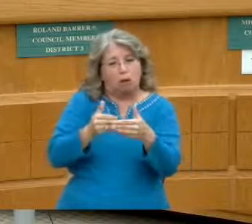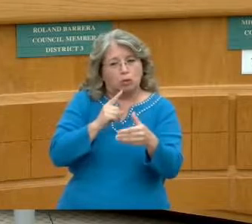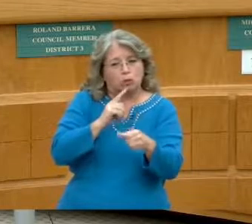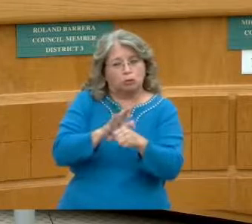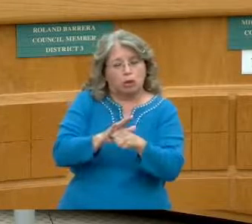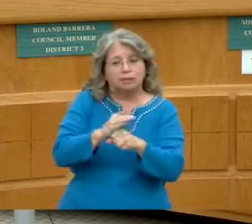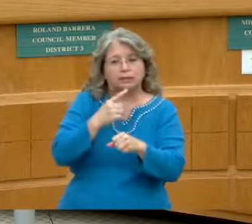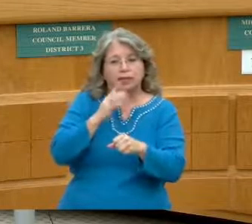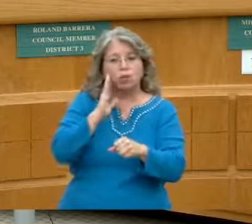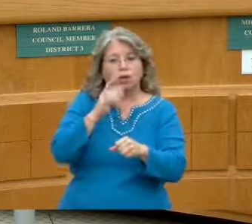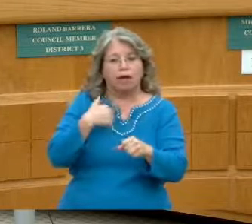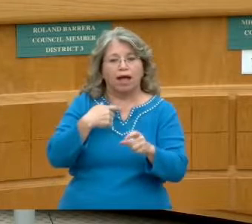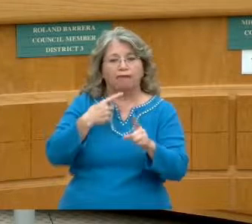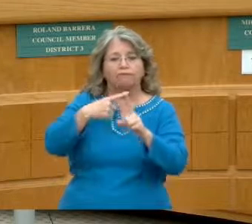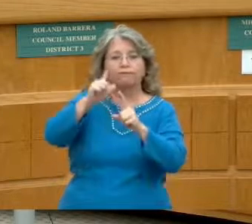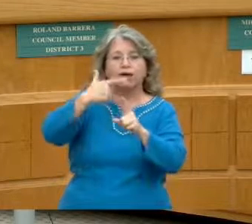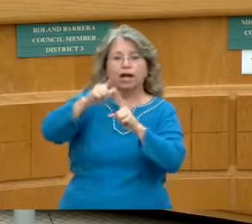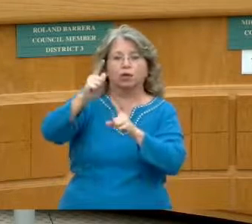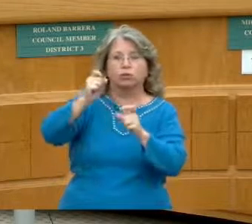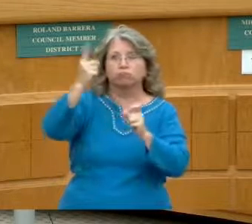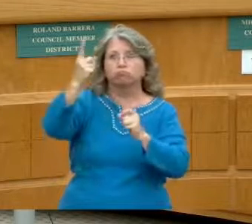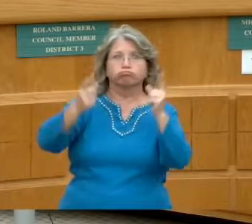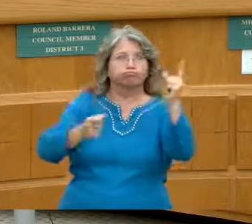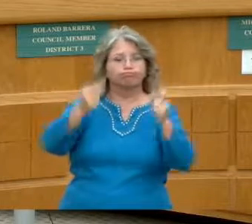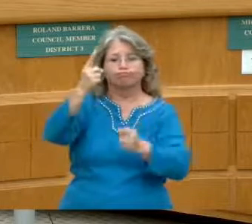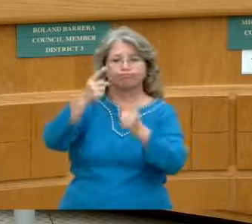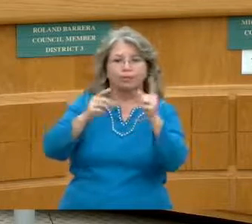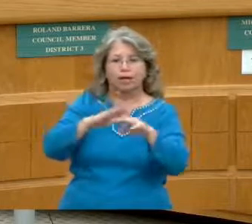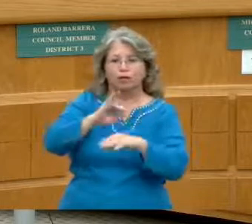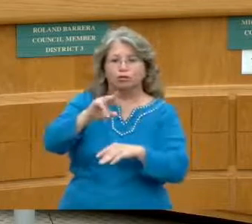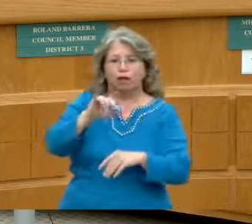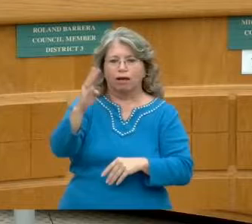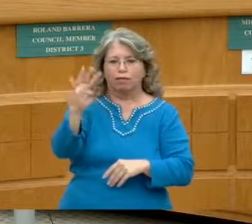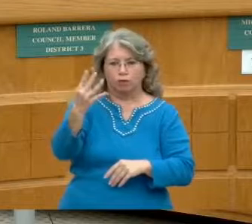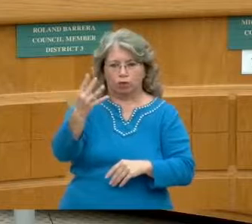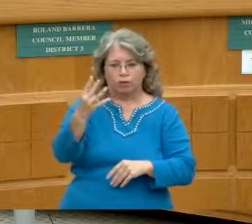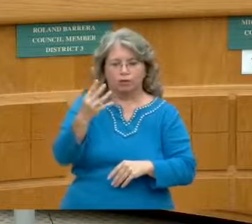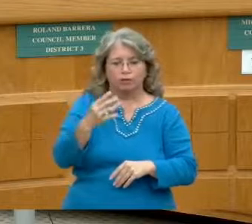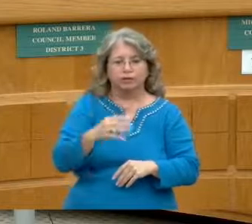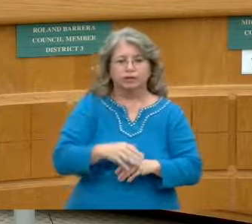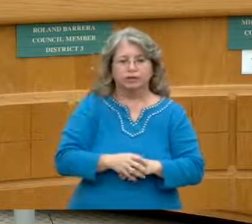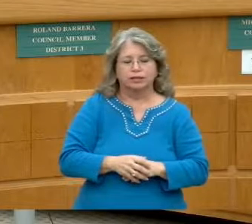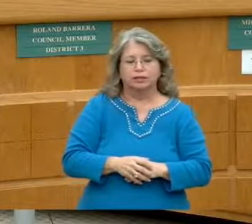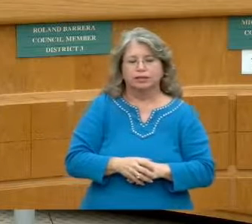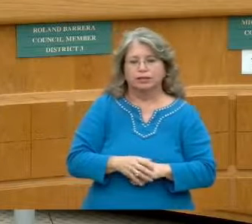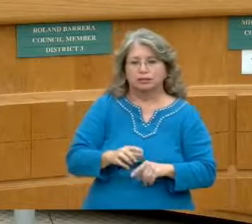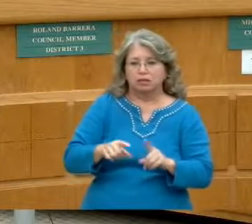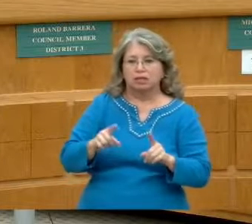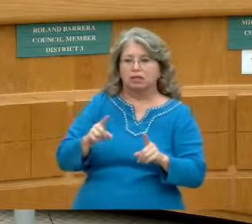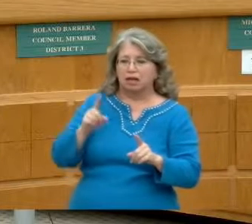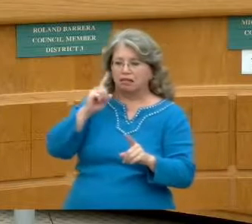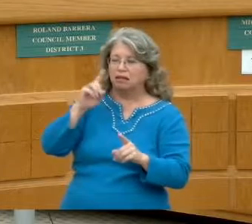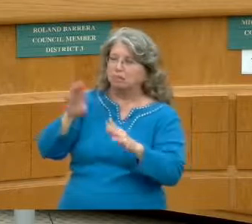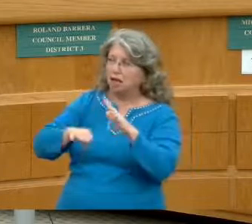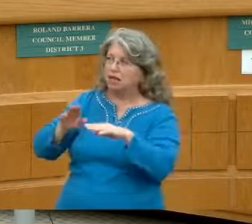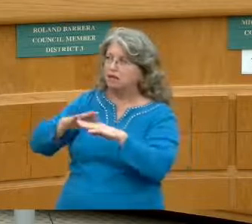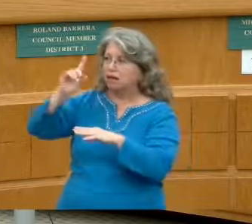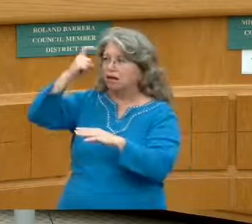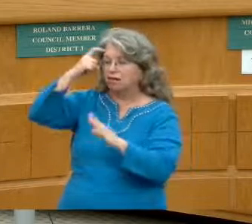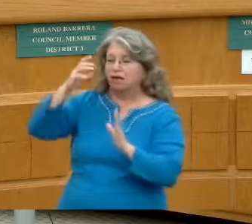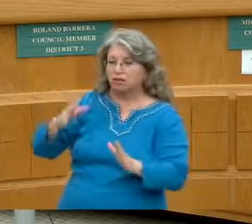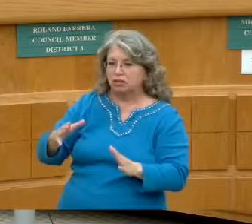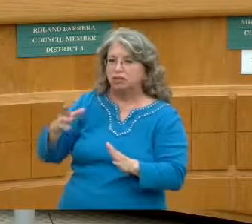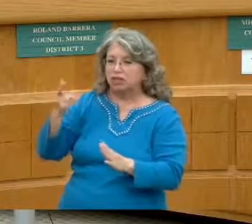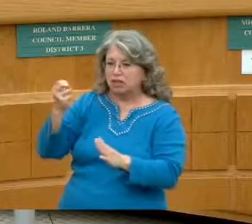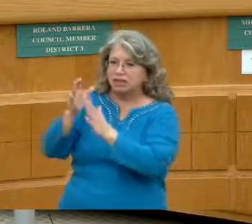can't go much further than that, and I may be overstepping my bounds there, depending on what the governor says. But I think based on his track record, he's as eager to